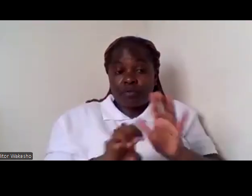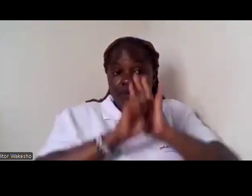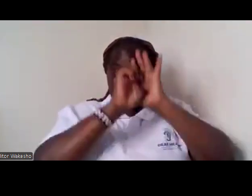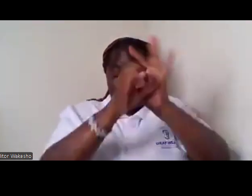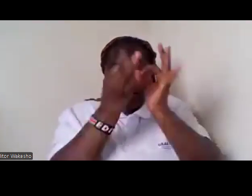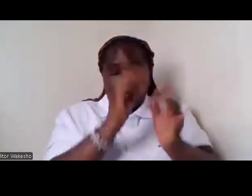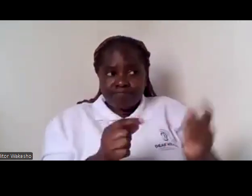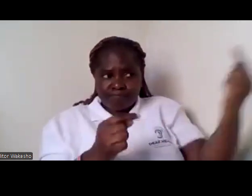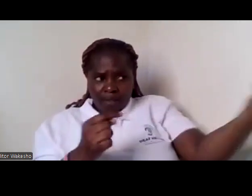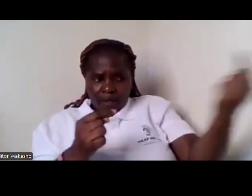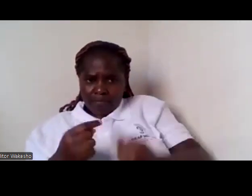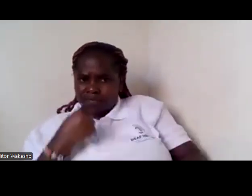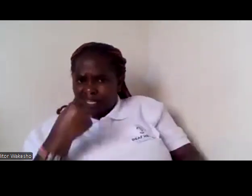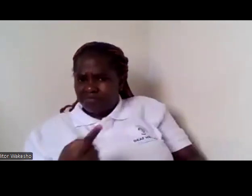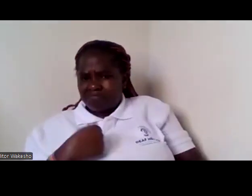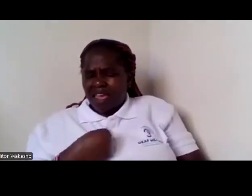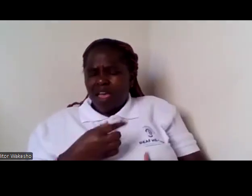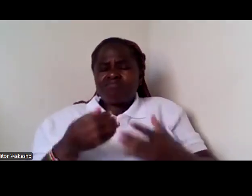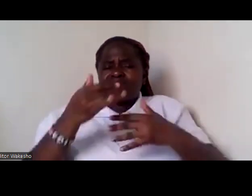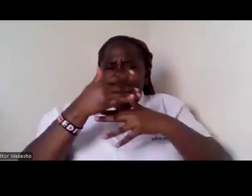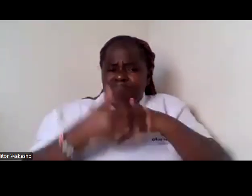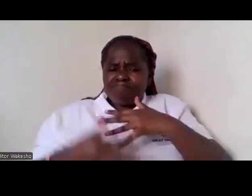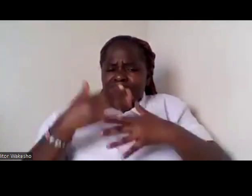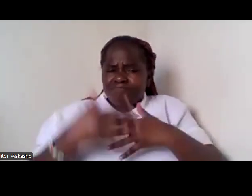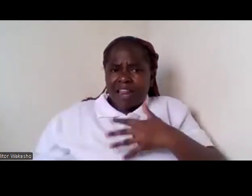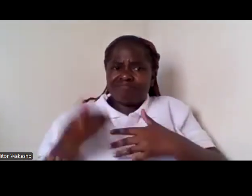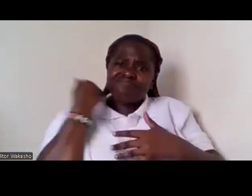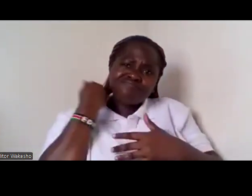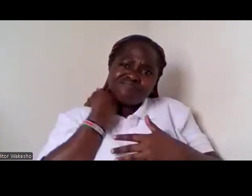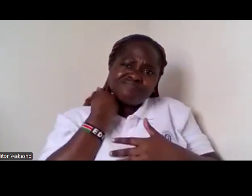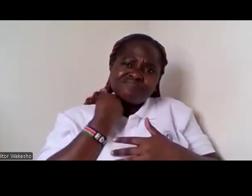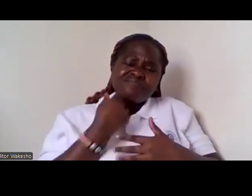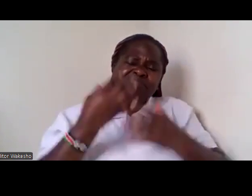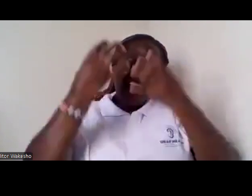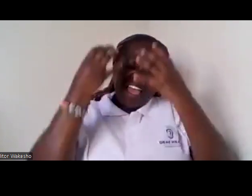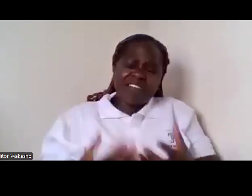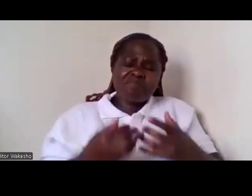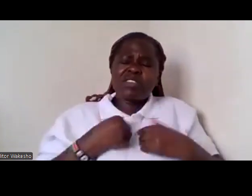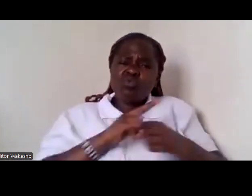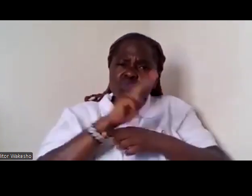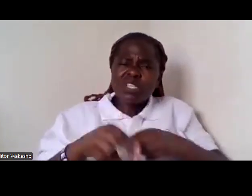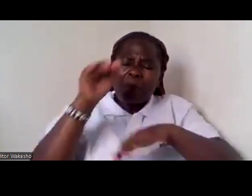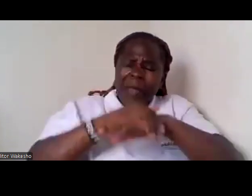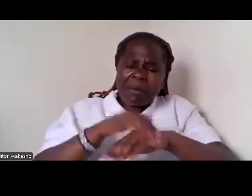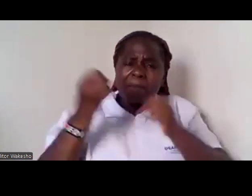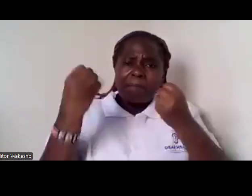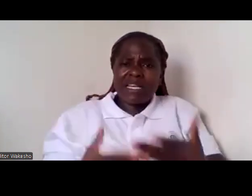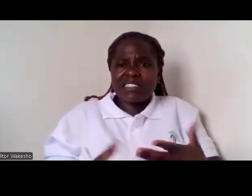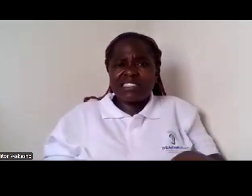you, I have a heavy menstrual flow, I use many pads, I get dizzy, my HB is